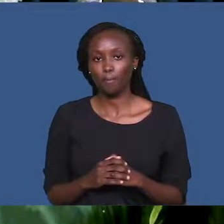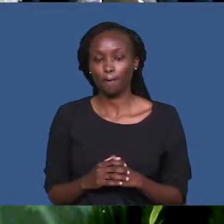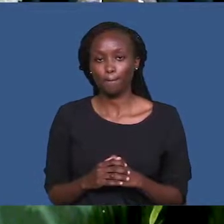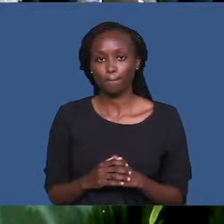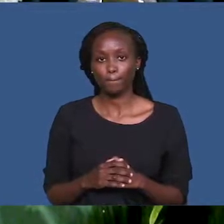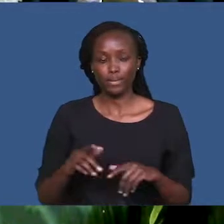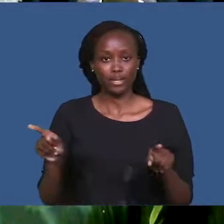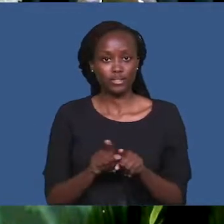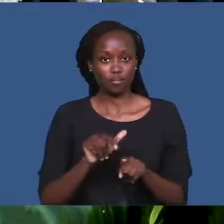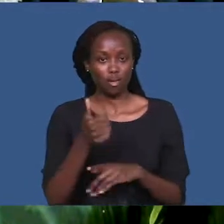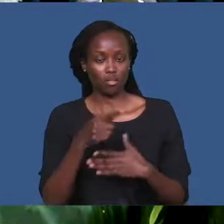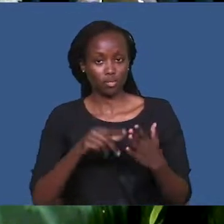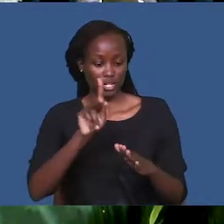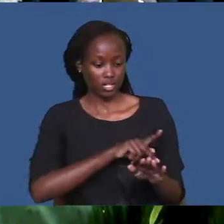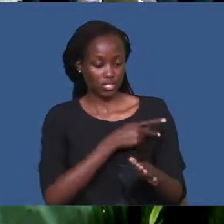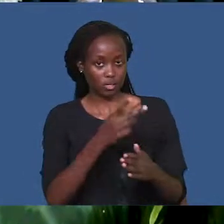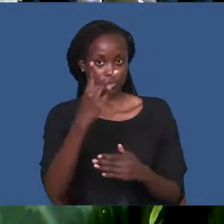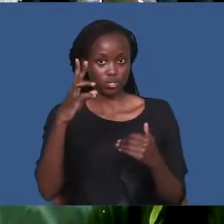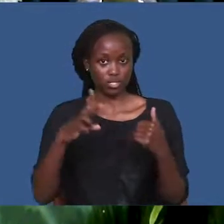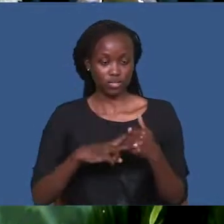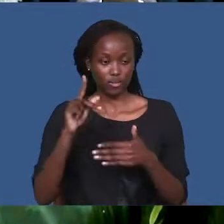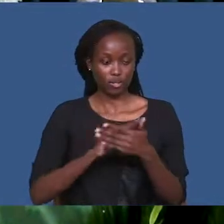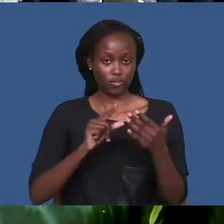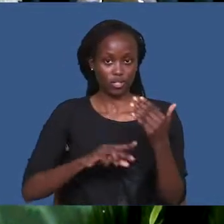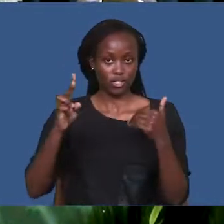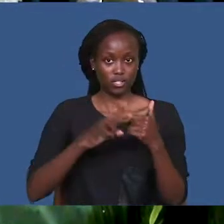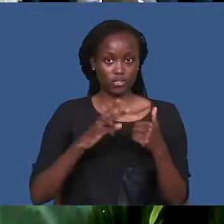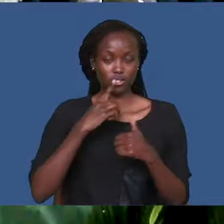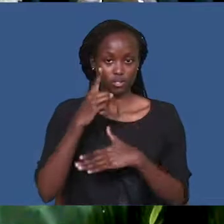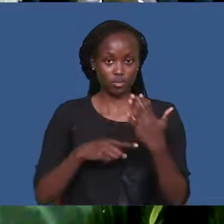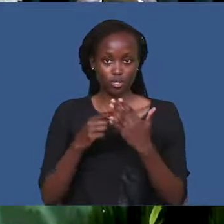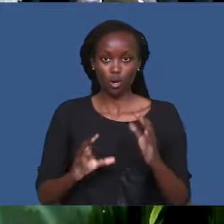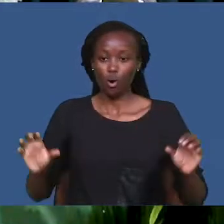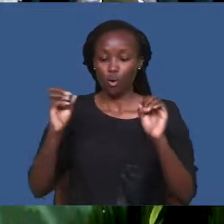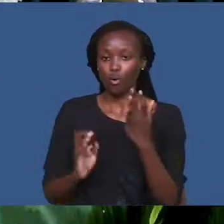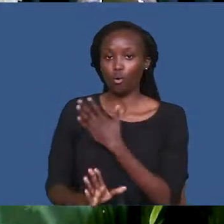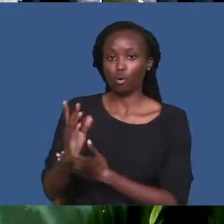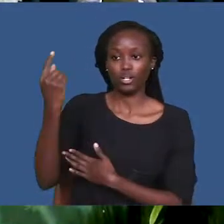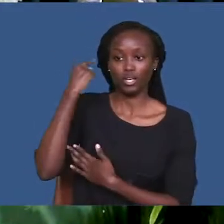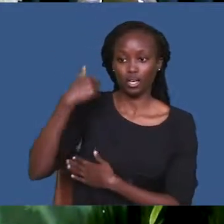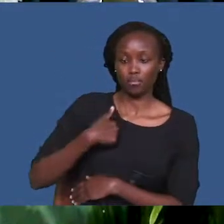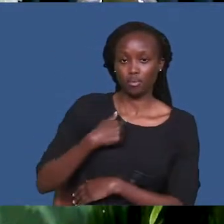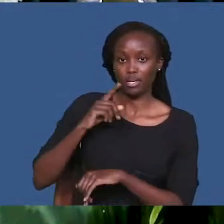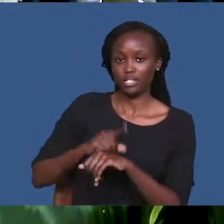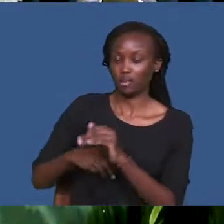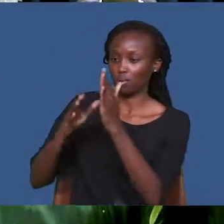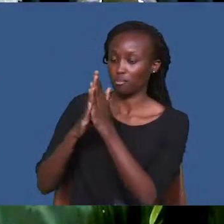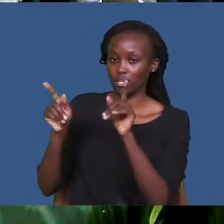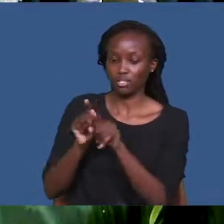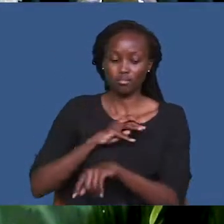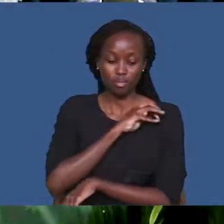And Psalm 27:7 says, hear me, O Lord, when I cry with my voice. Have mercy upon me and answer